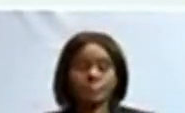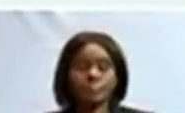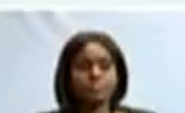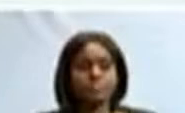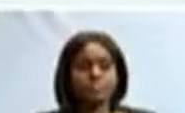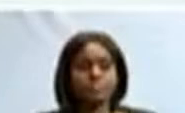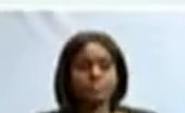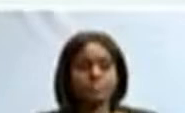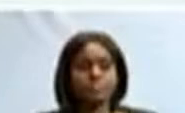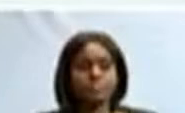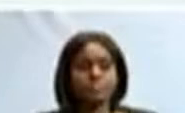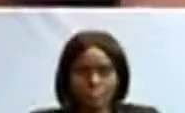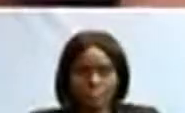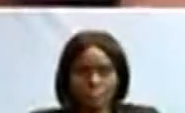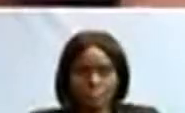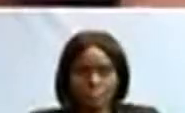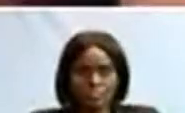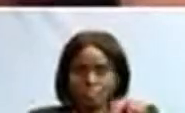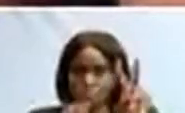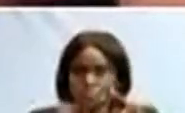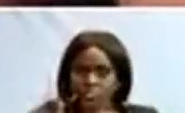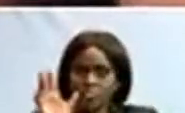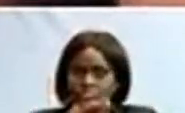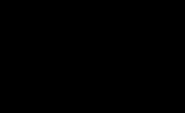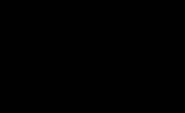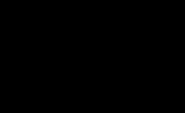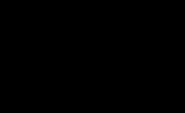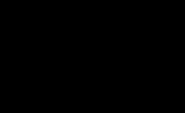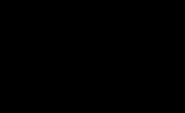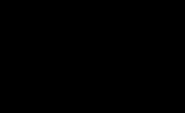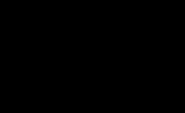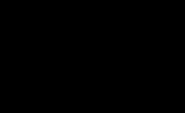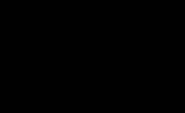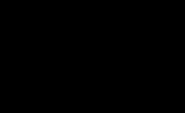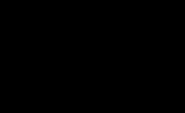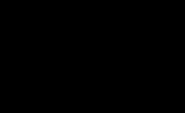Management wishes to acknowledge the observations made by the auditors